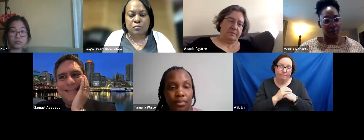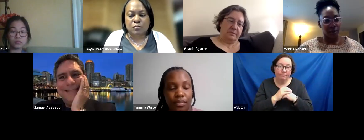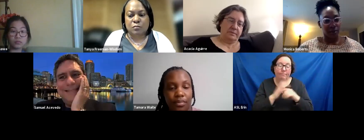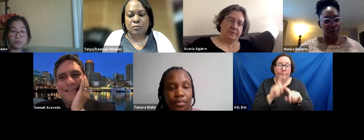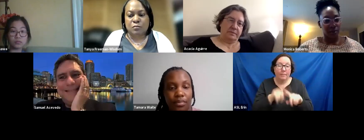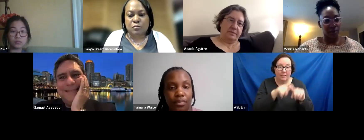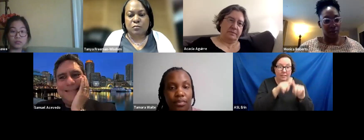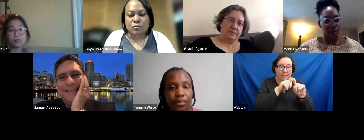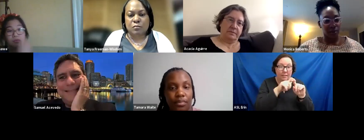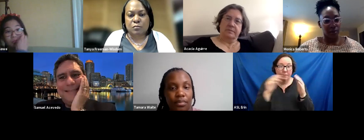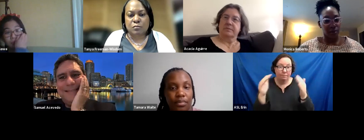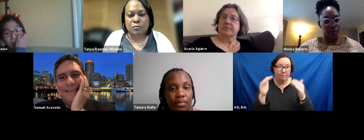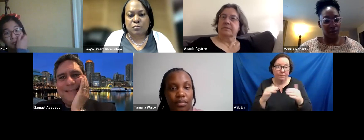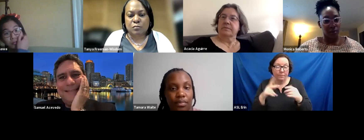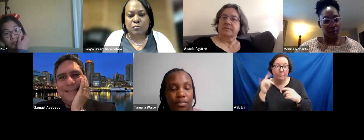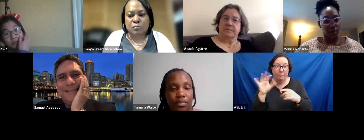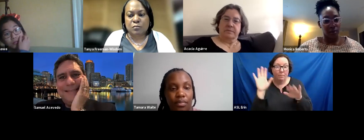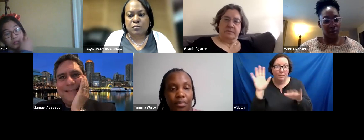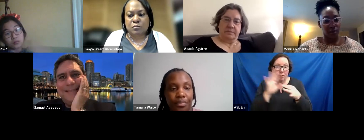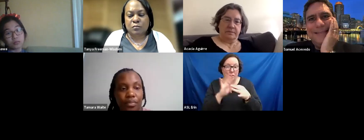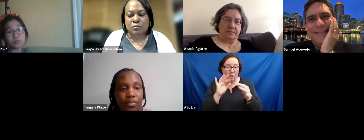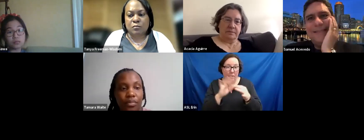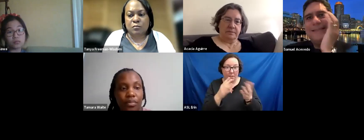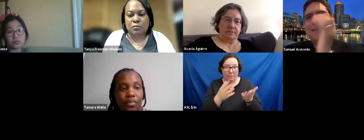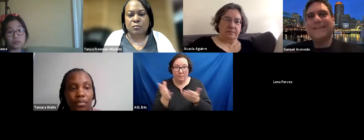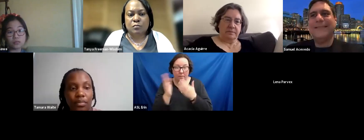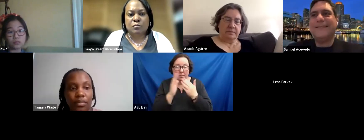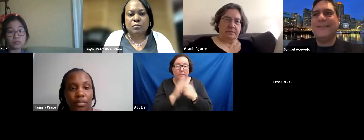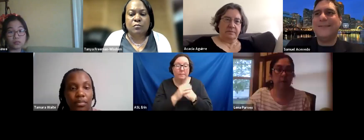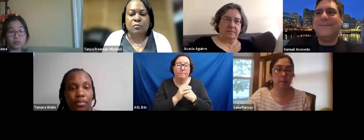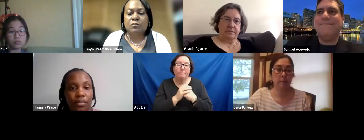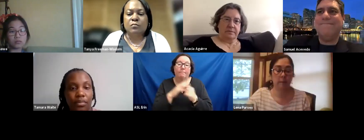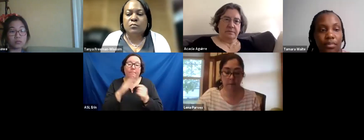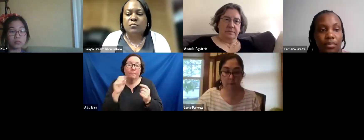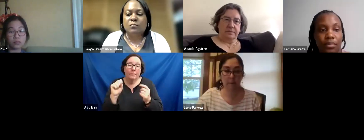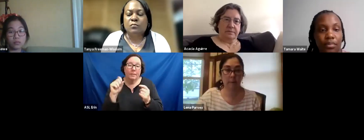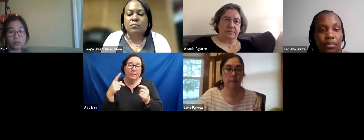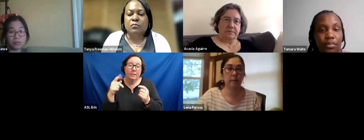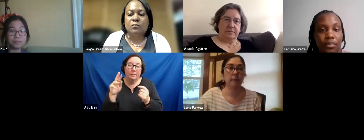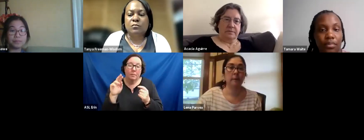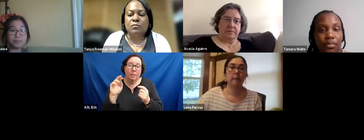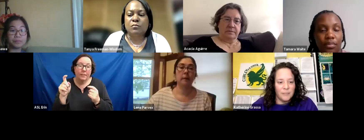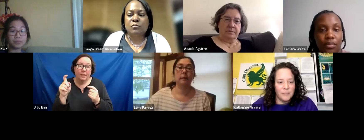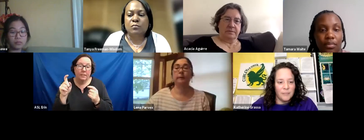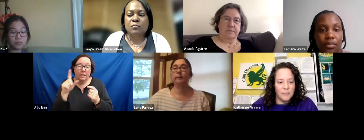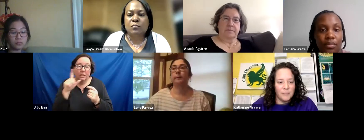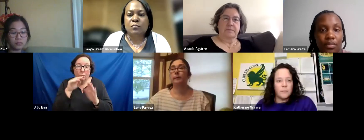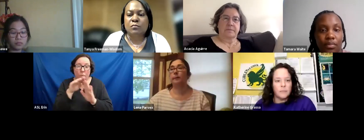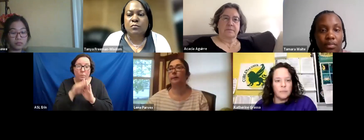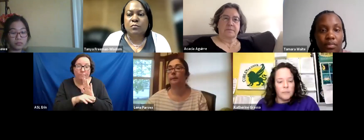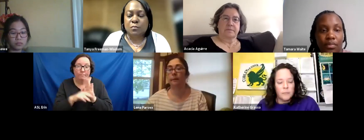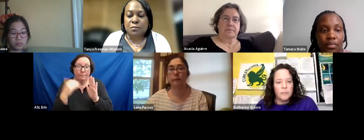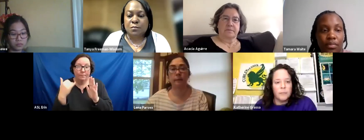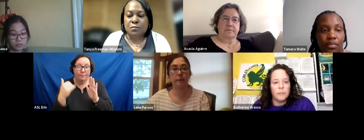Let's move on, if we may, to public section, public comment. Ms. Parvik, if you will